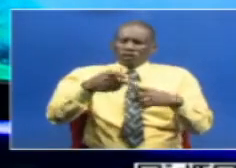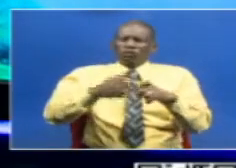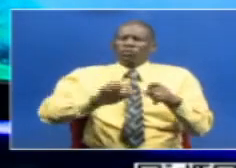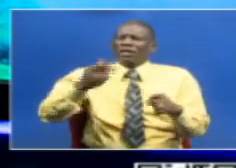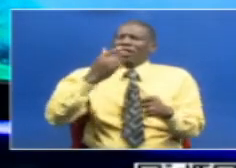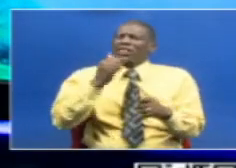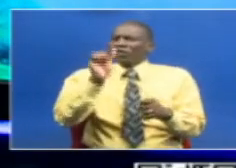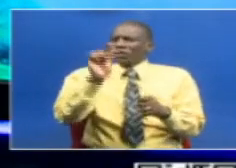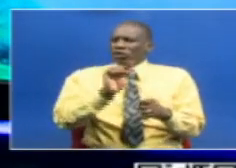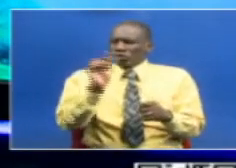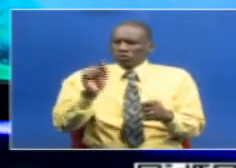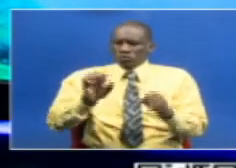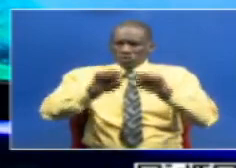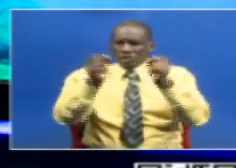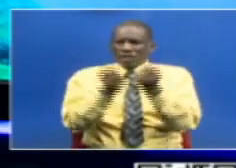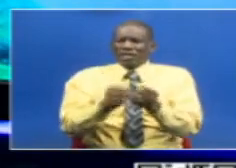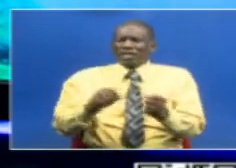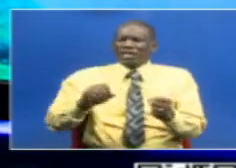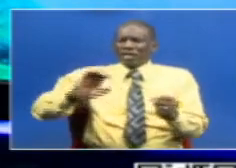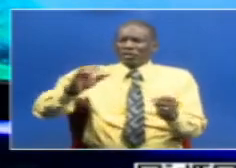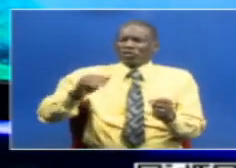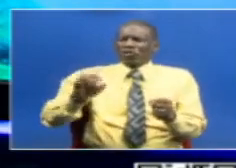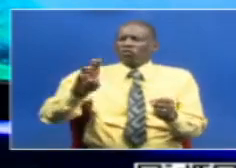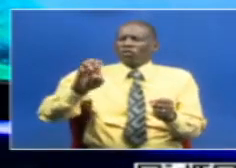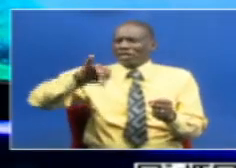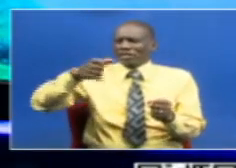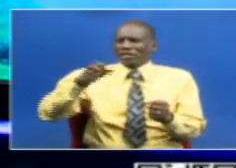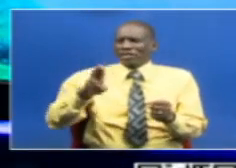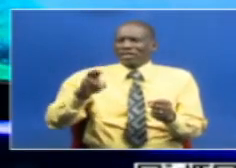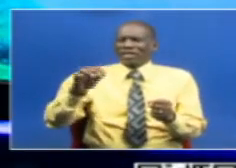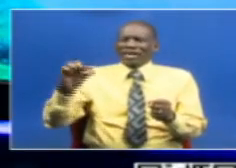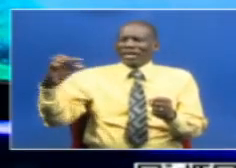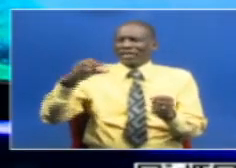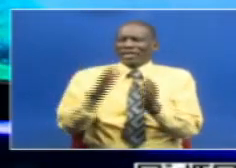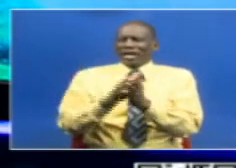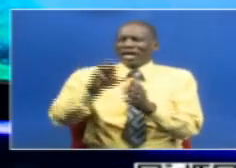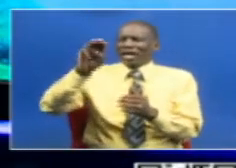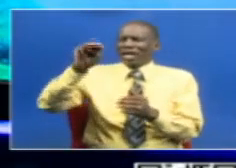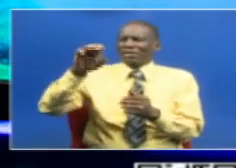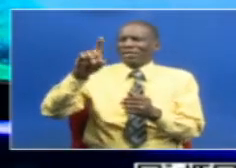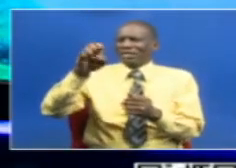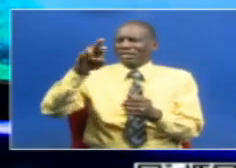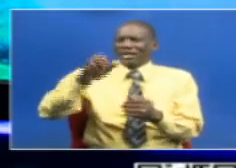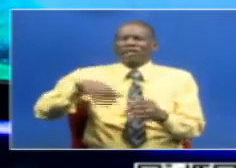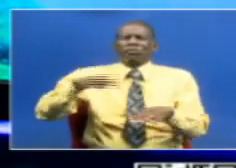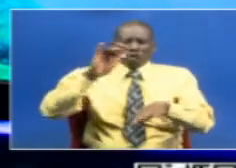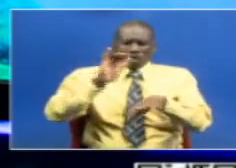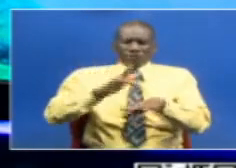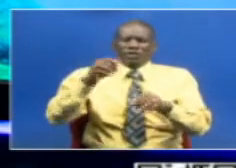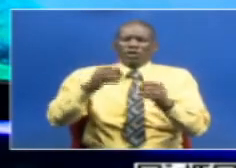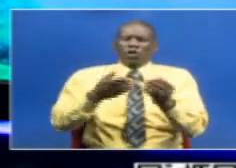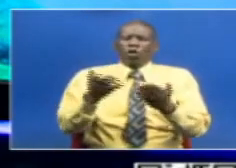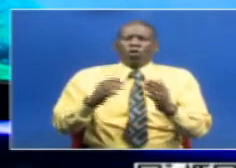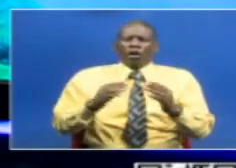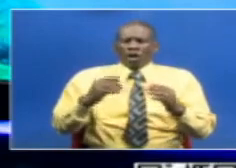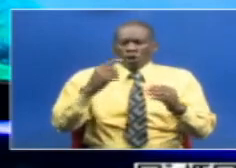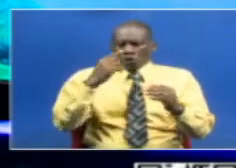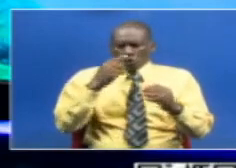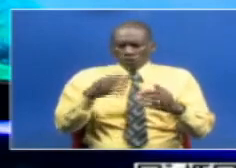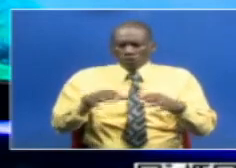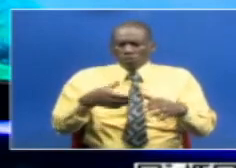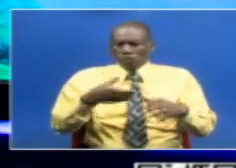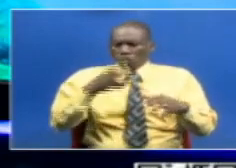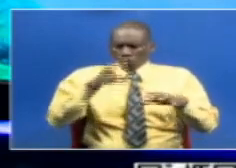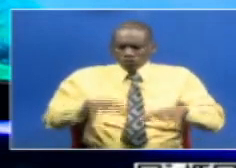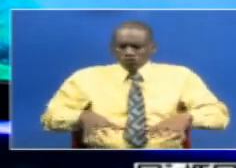of Wajir, Garissa and Mandera are the most affected, with homes being submerged and lives being disrupted. East Africa Community